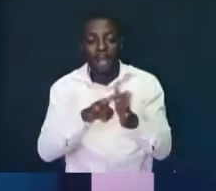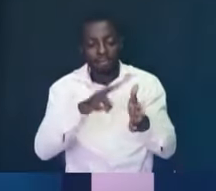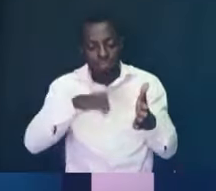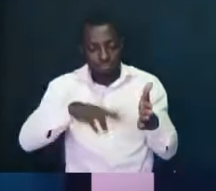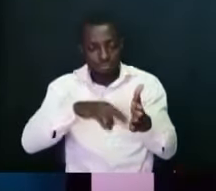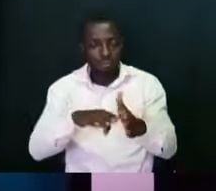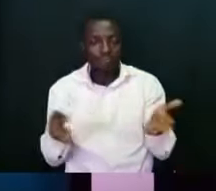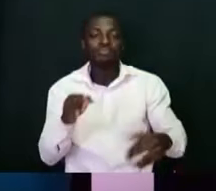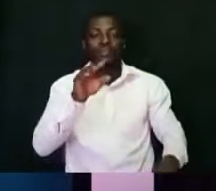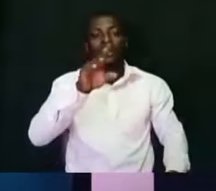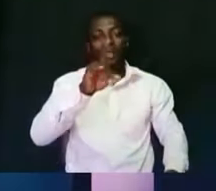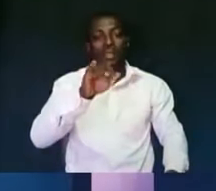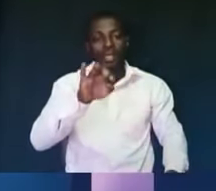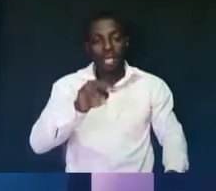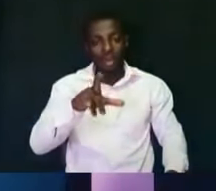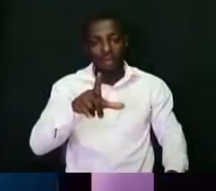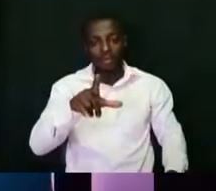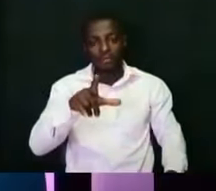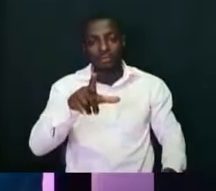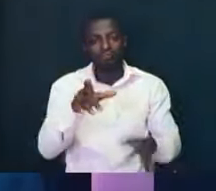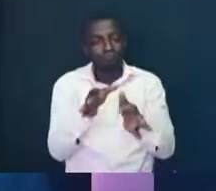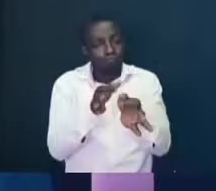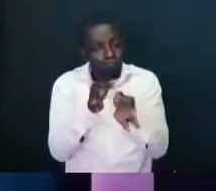Now this is how he concluded the interpretation.